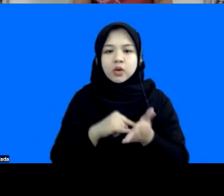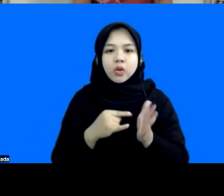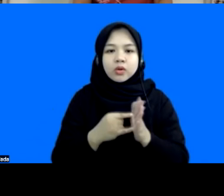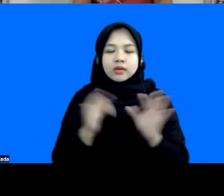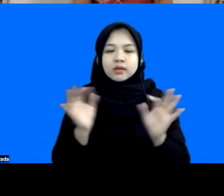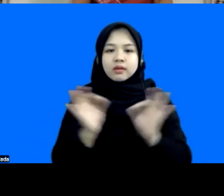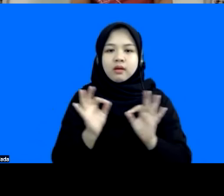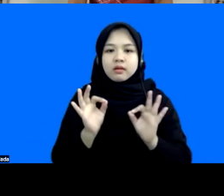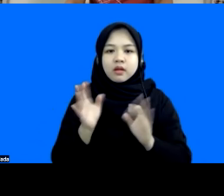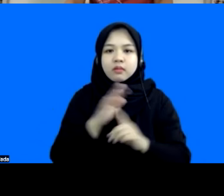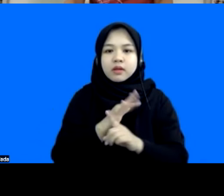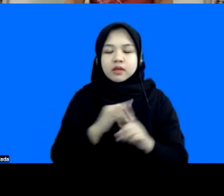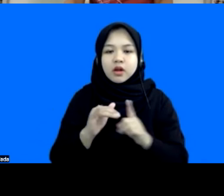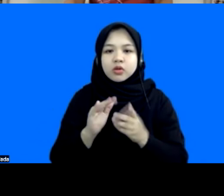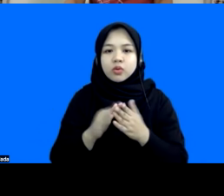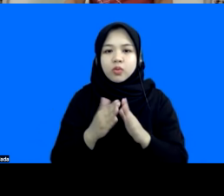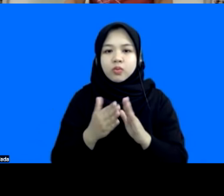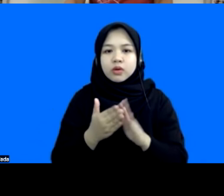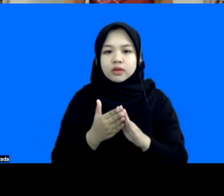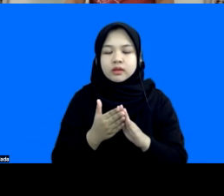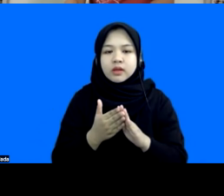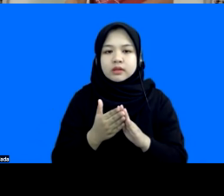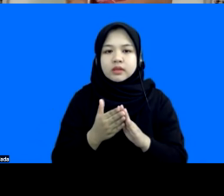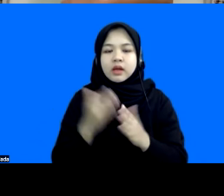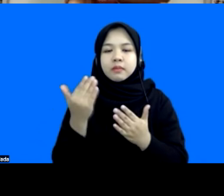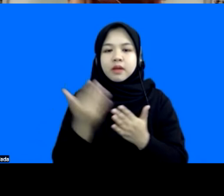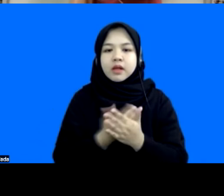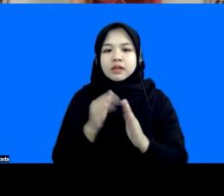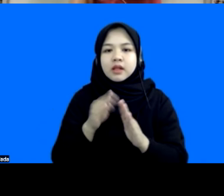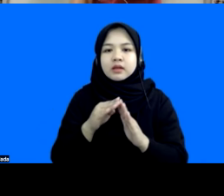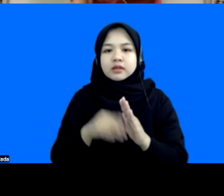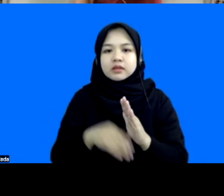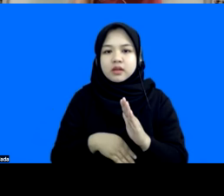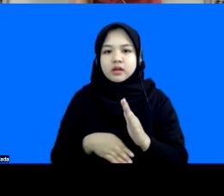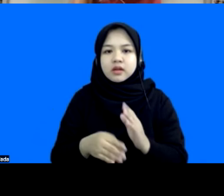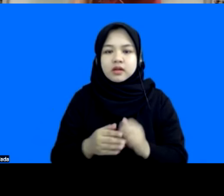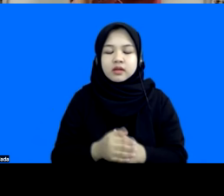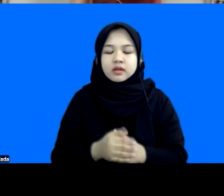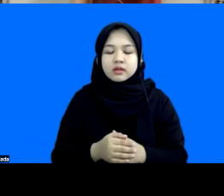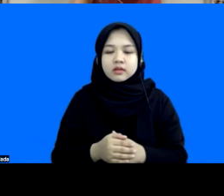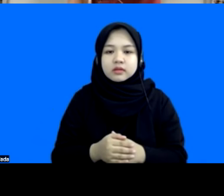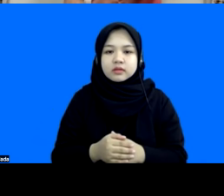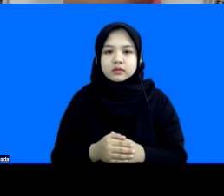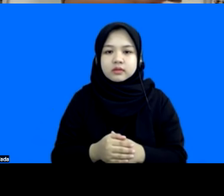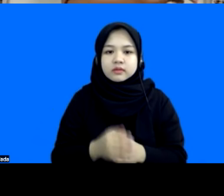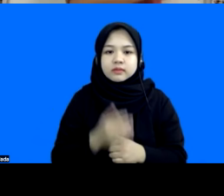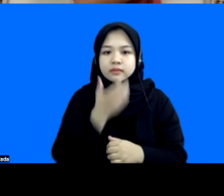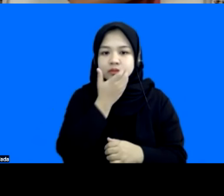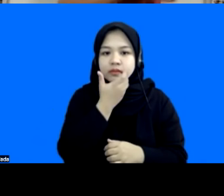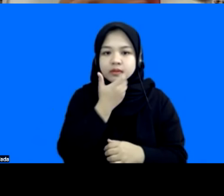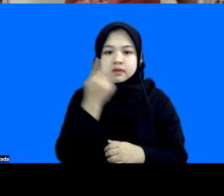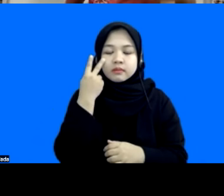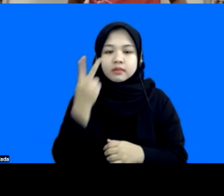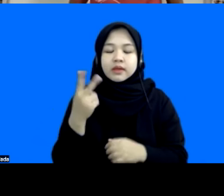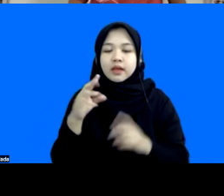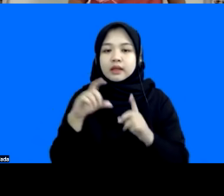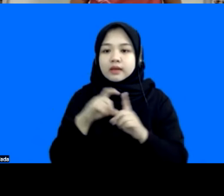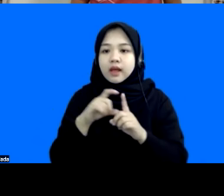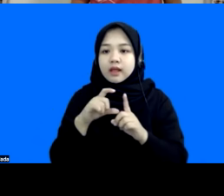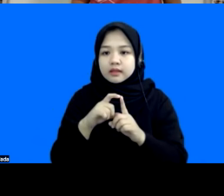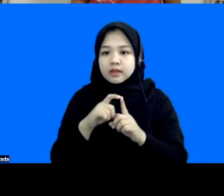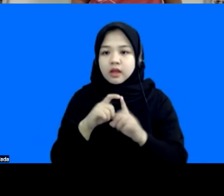low-income community that we have here in Singapore. Looking at the data, this was published at the start of